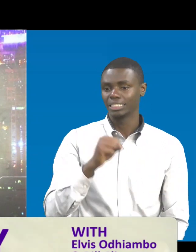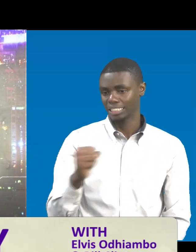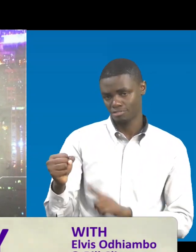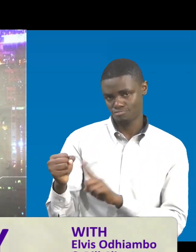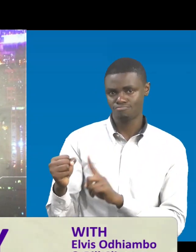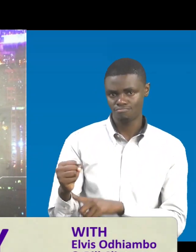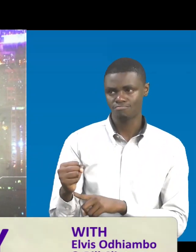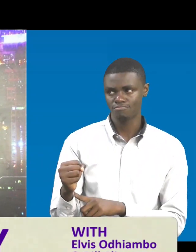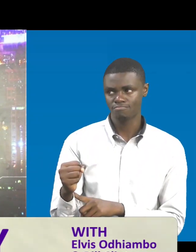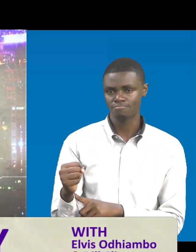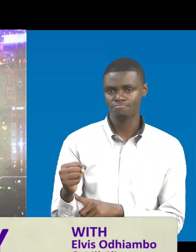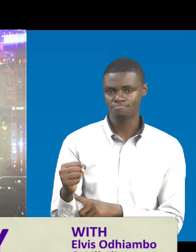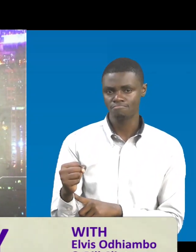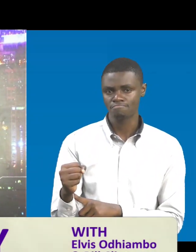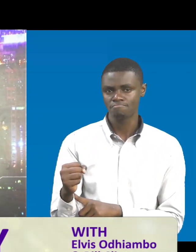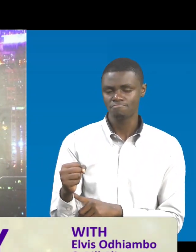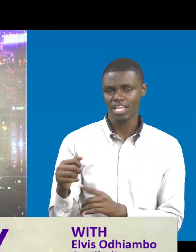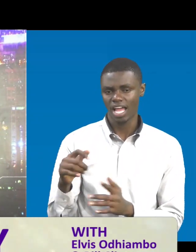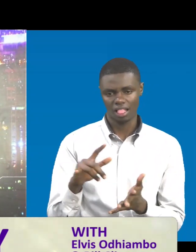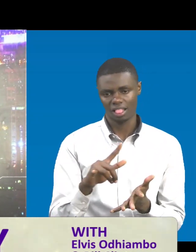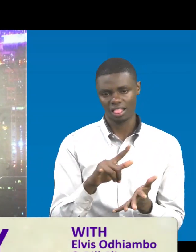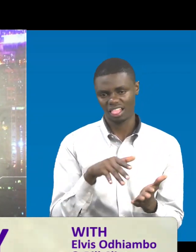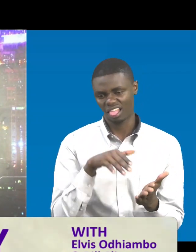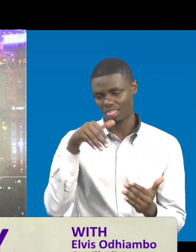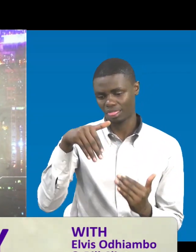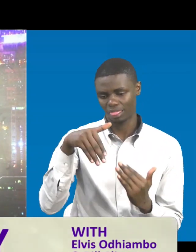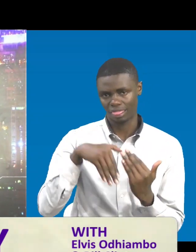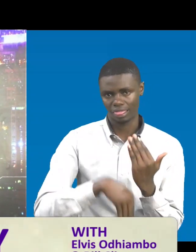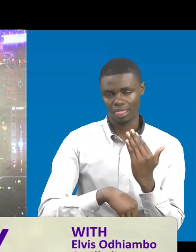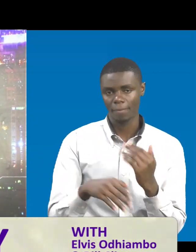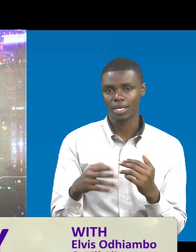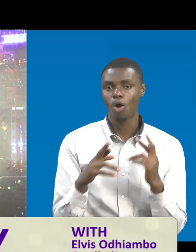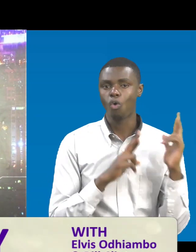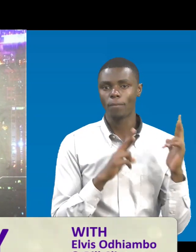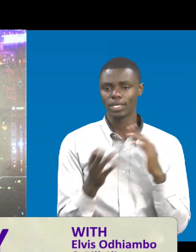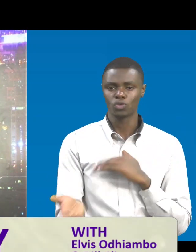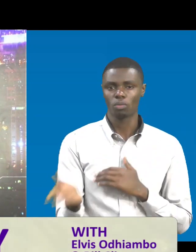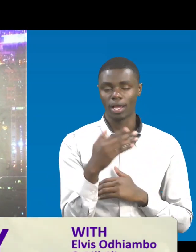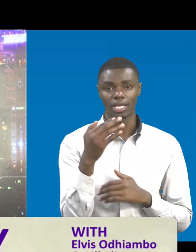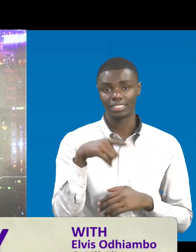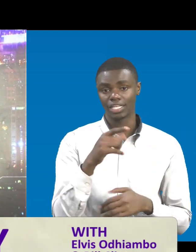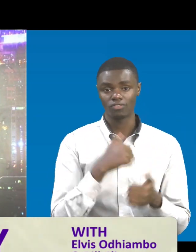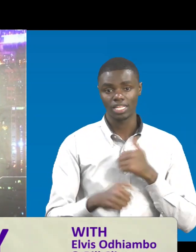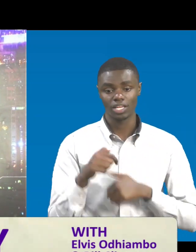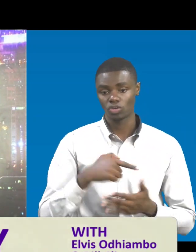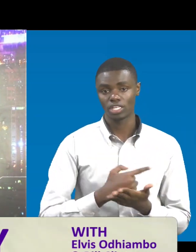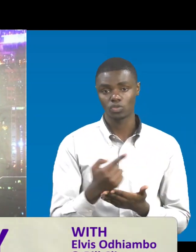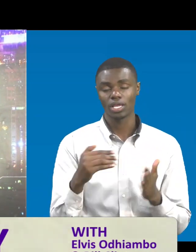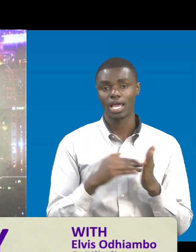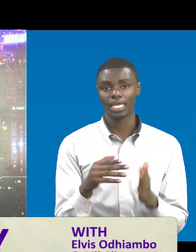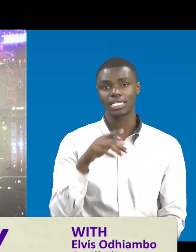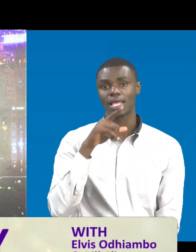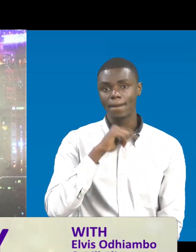are seemingly a slippery kidogo, but then again, they are hoping to bounce back. Remember, they are in action this week against